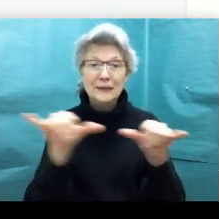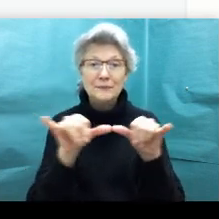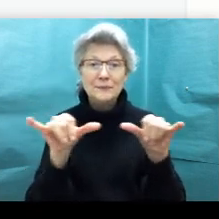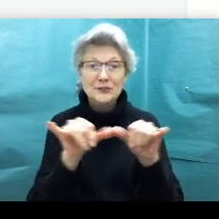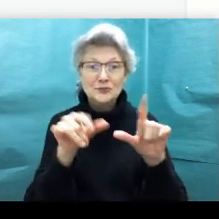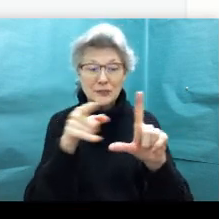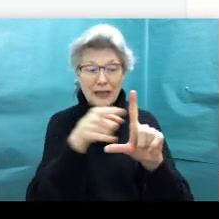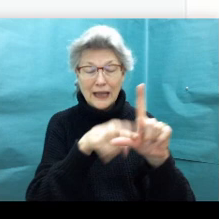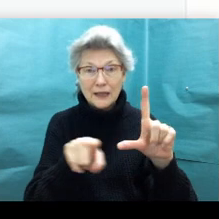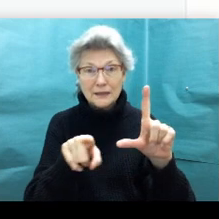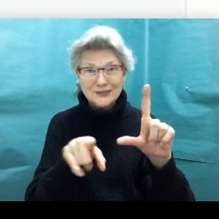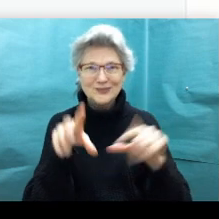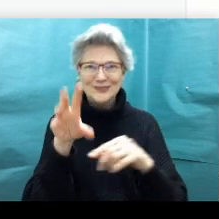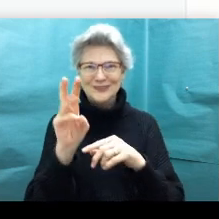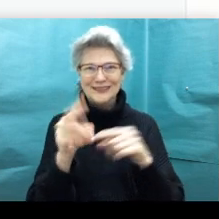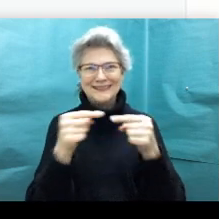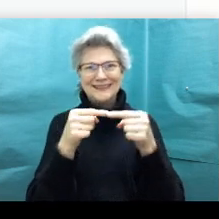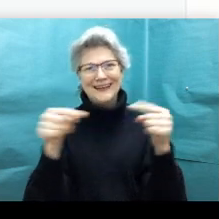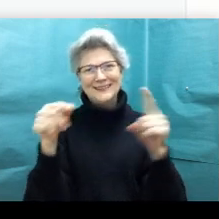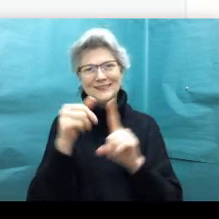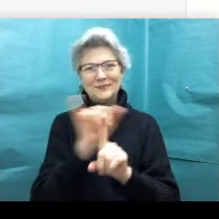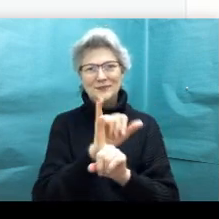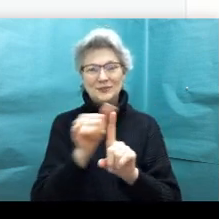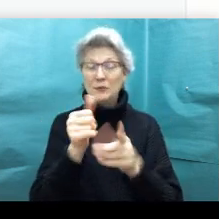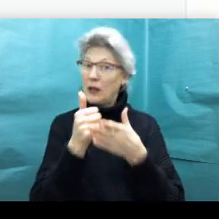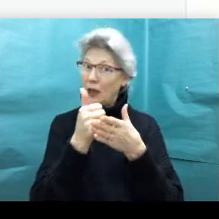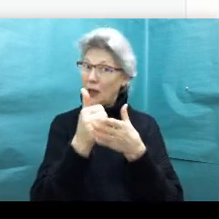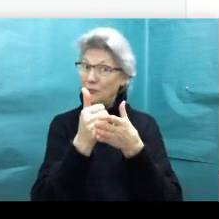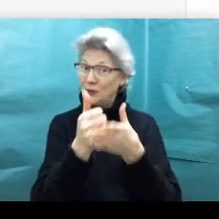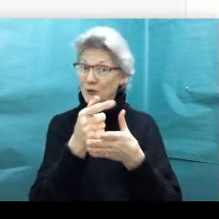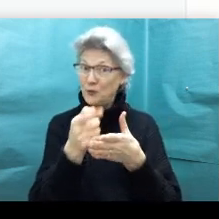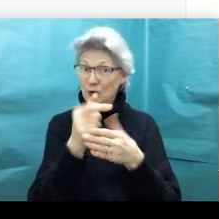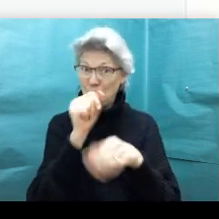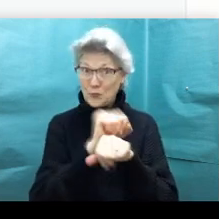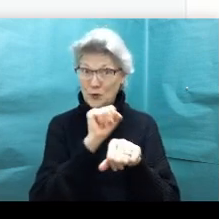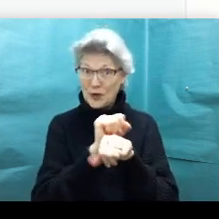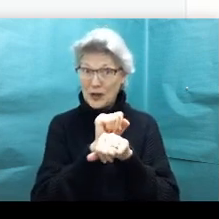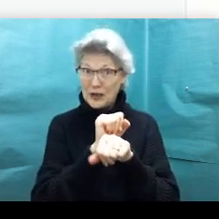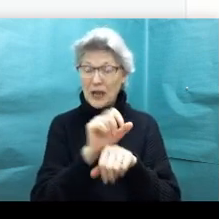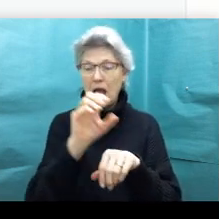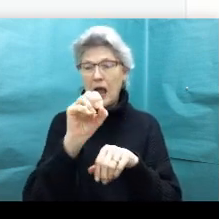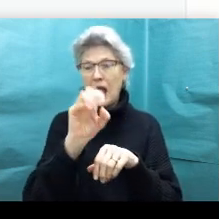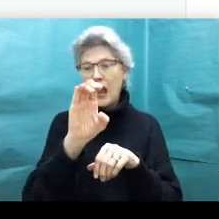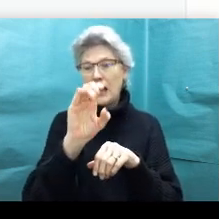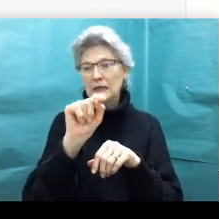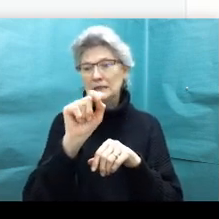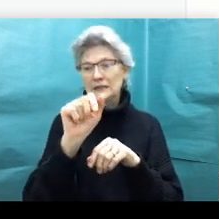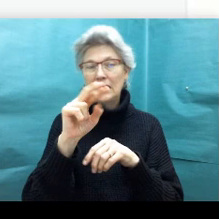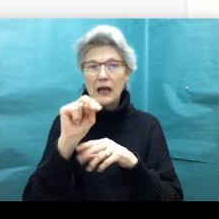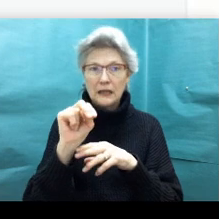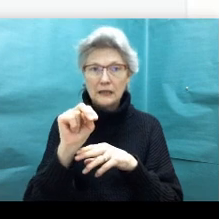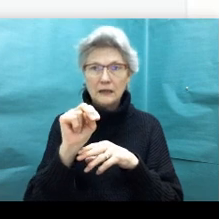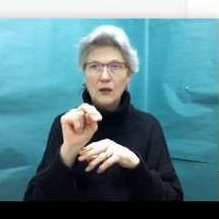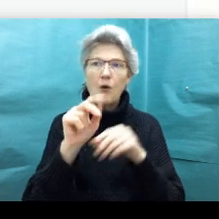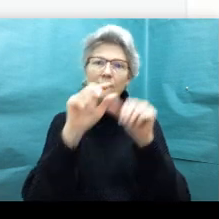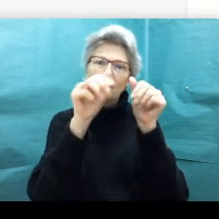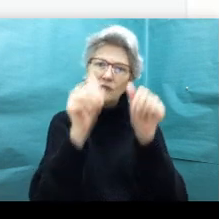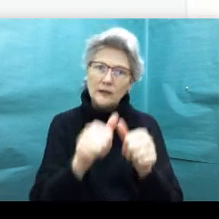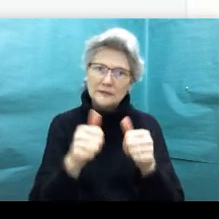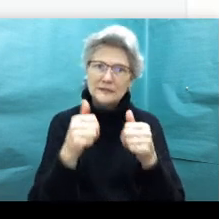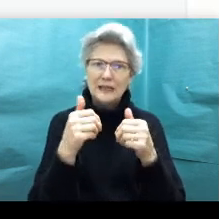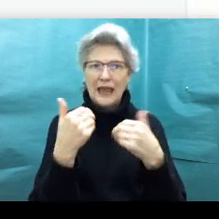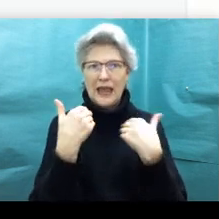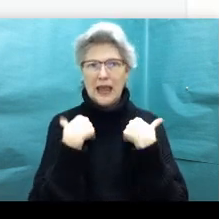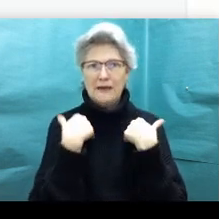lines of symmetry. So this is a helpful tip when you work on octagons or figures that have